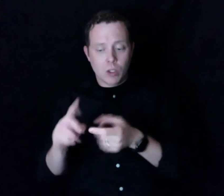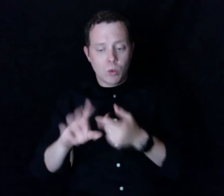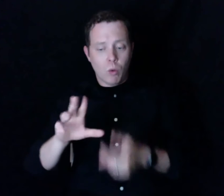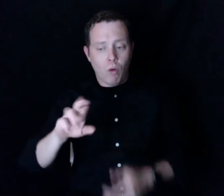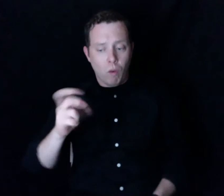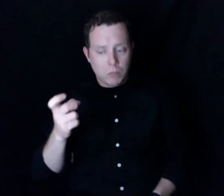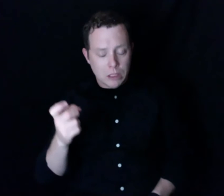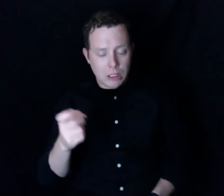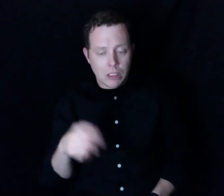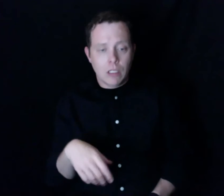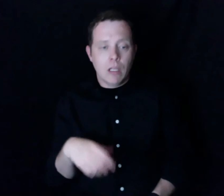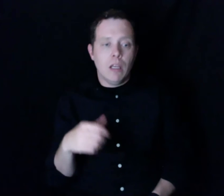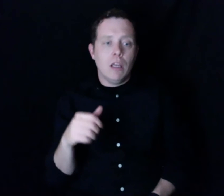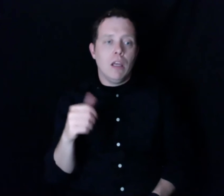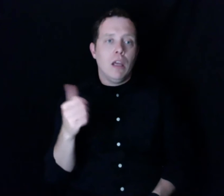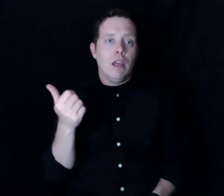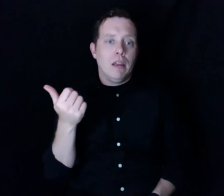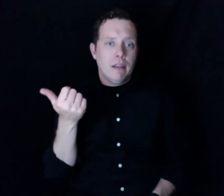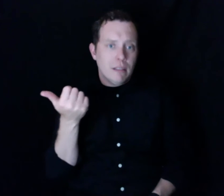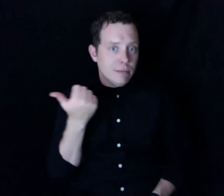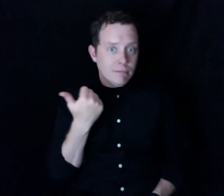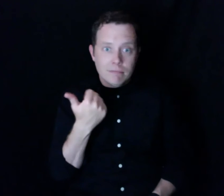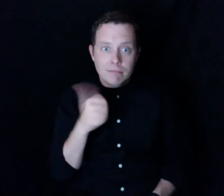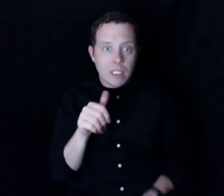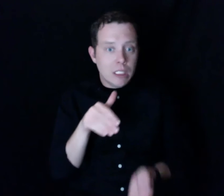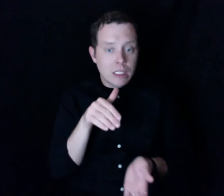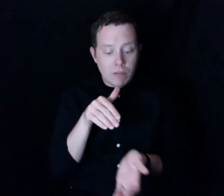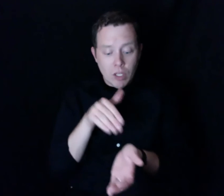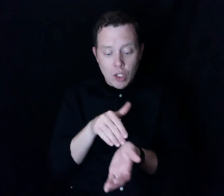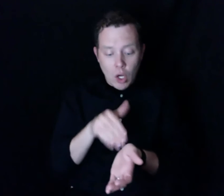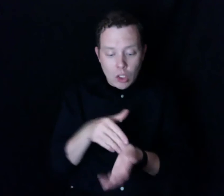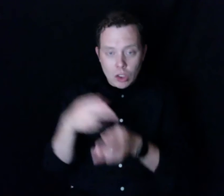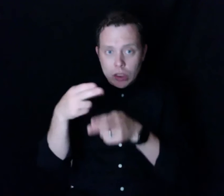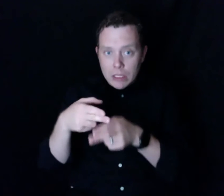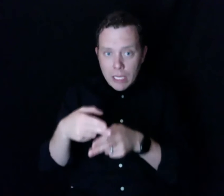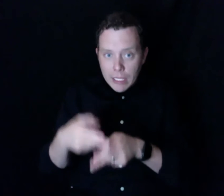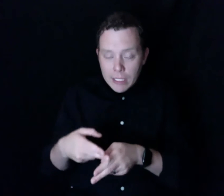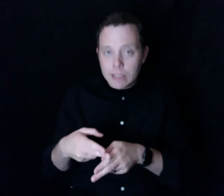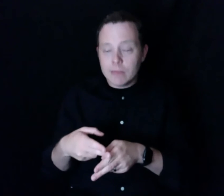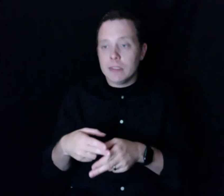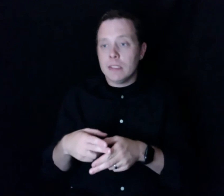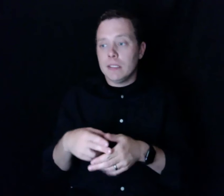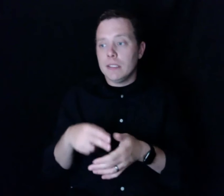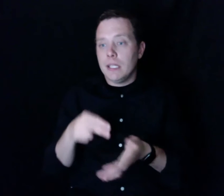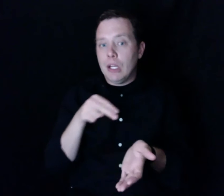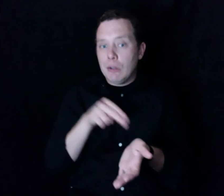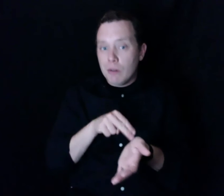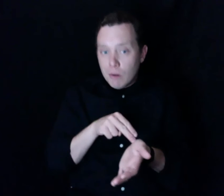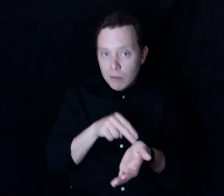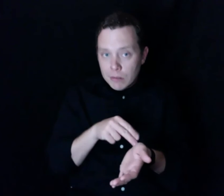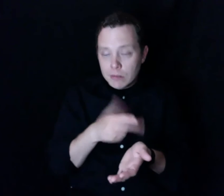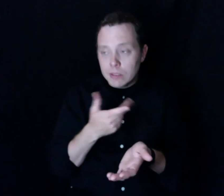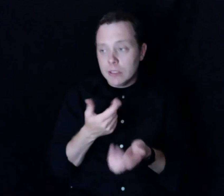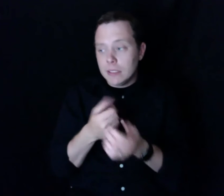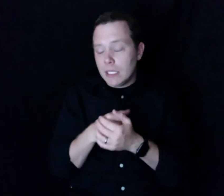any of your professionals that are involved in your healthcare, so your doctors, nurse practitioners,